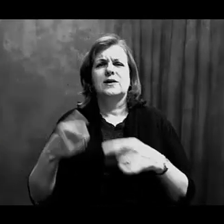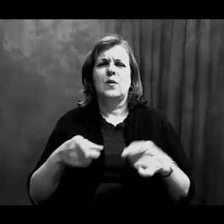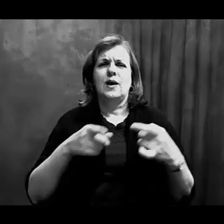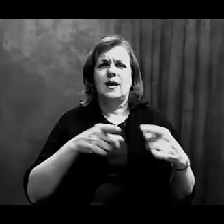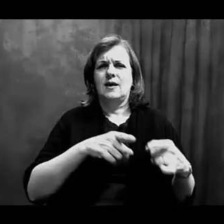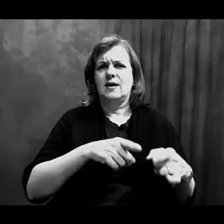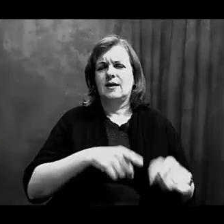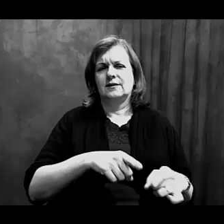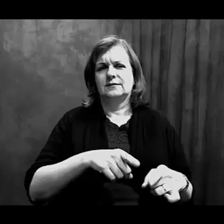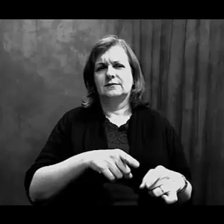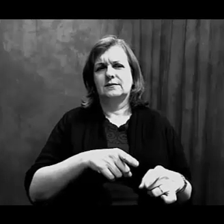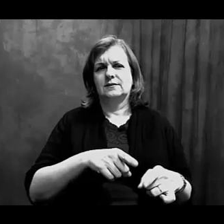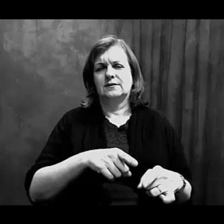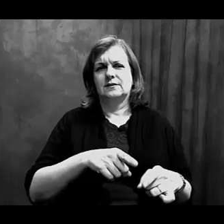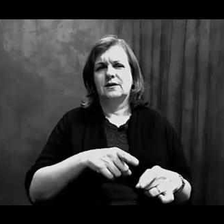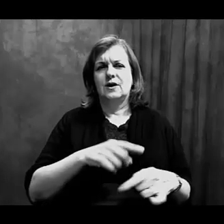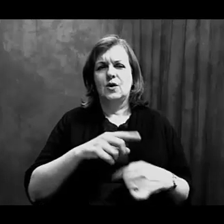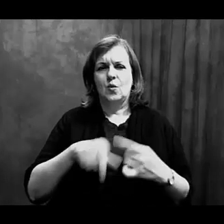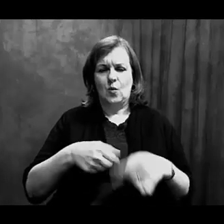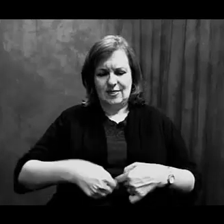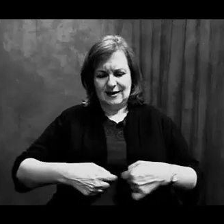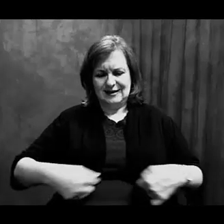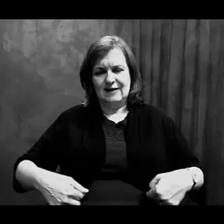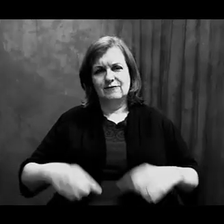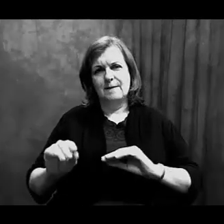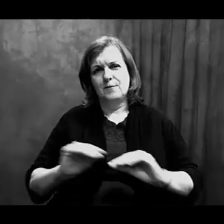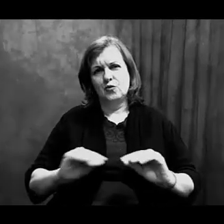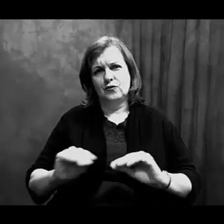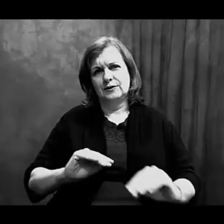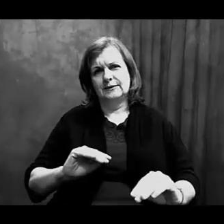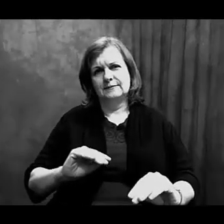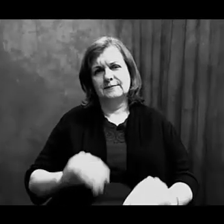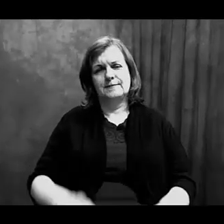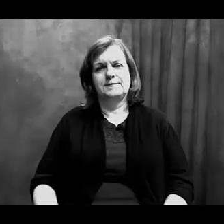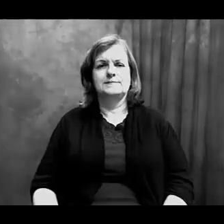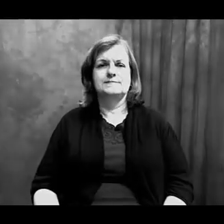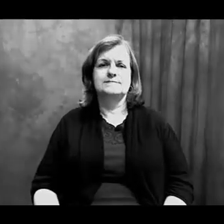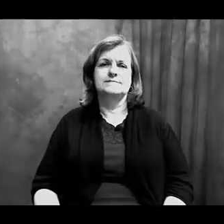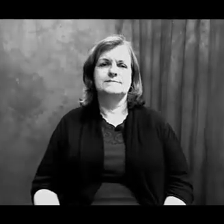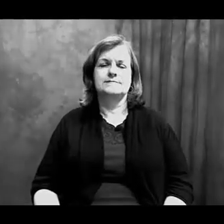going on as far as the movement of the diaphragm.